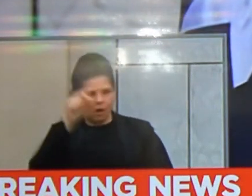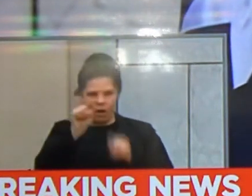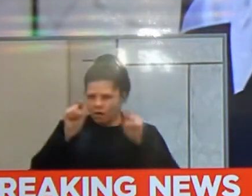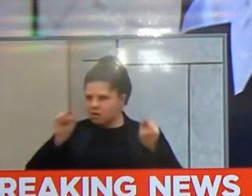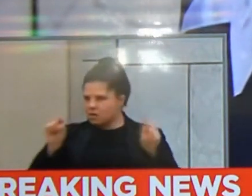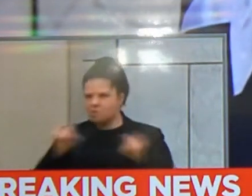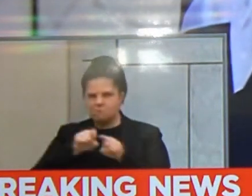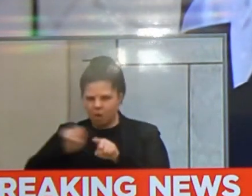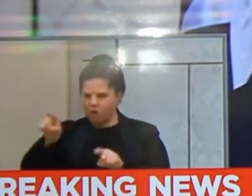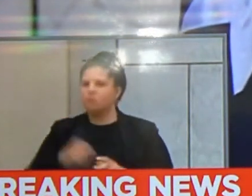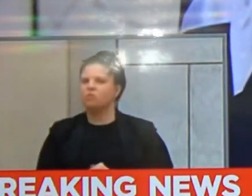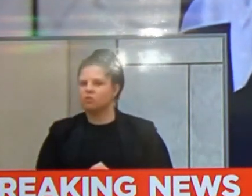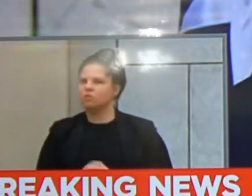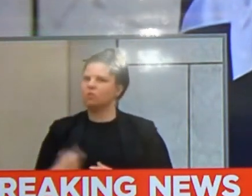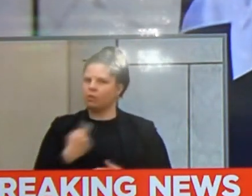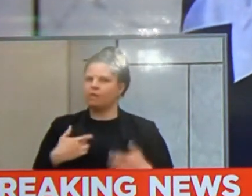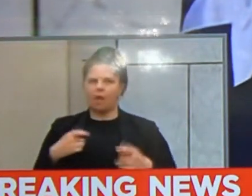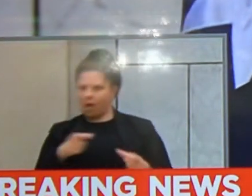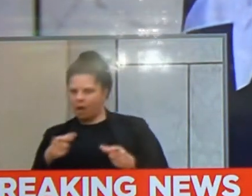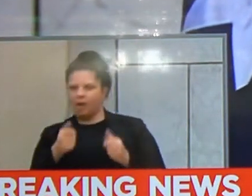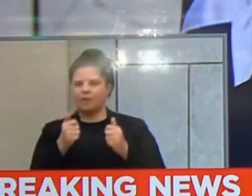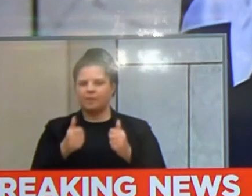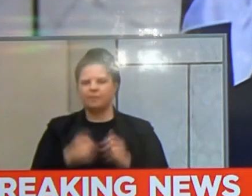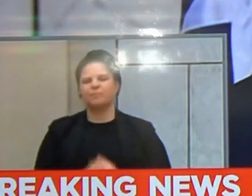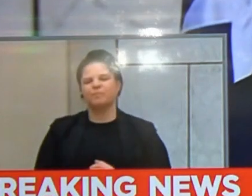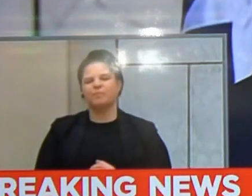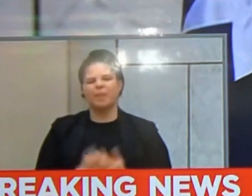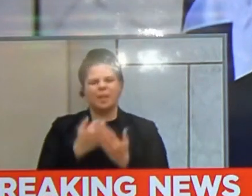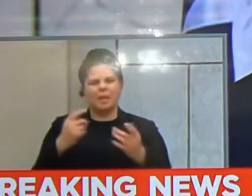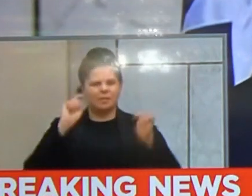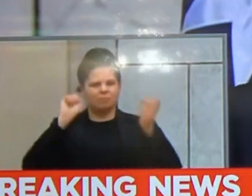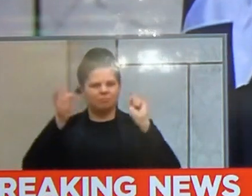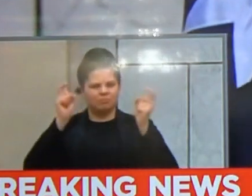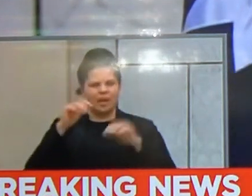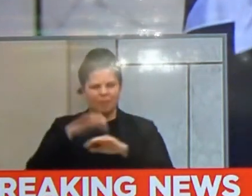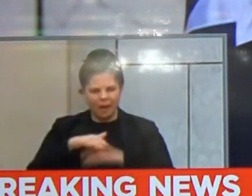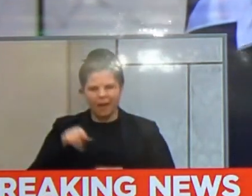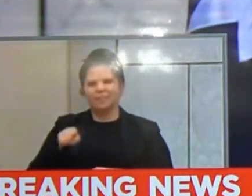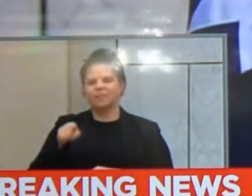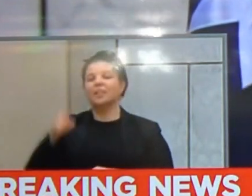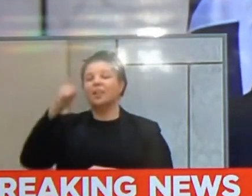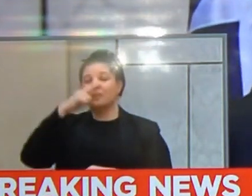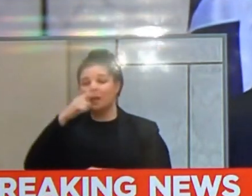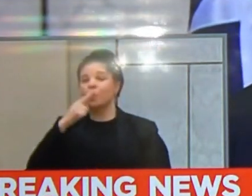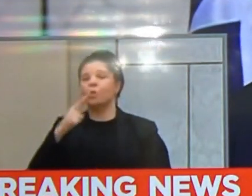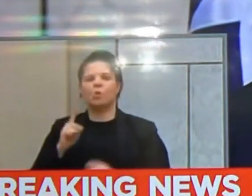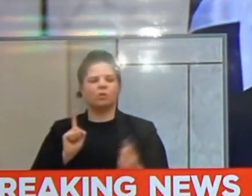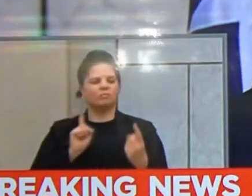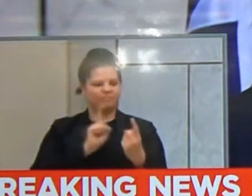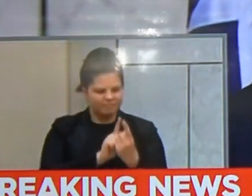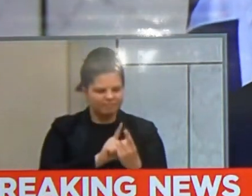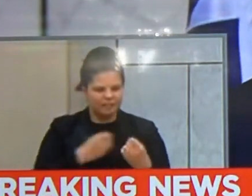issue that worries all of us, and I've said this on many occasions, are those community transmission, those cases which have been